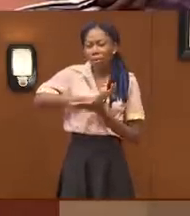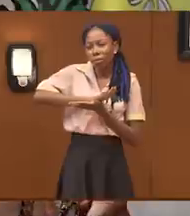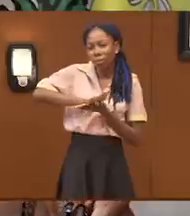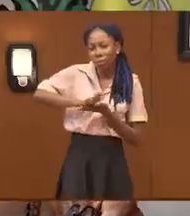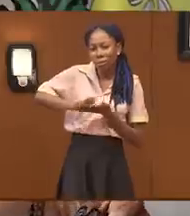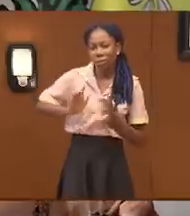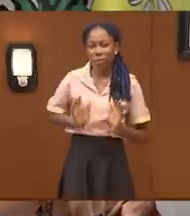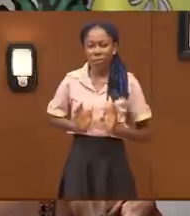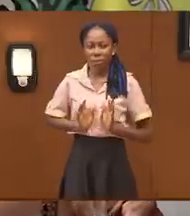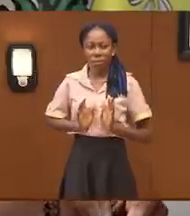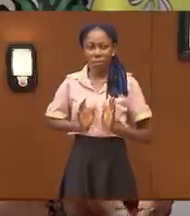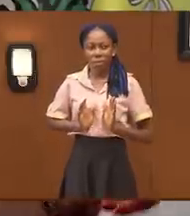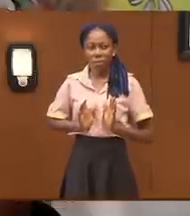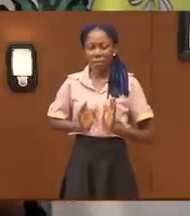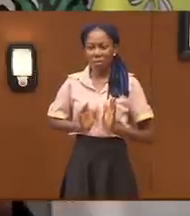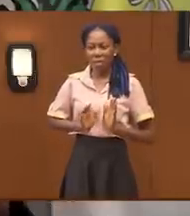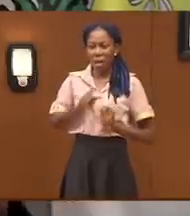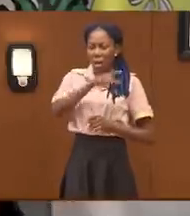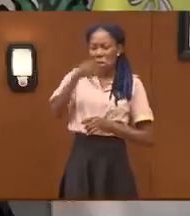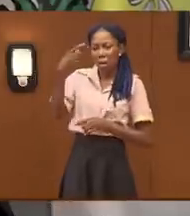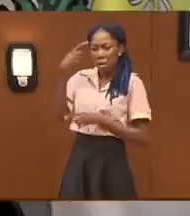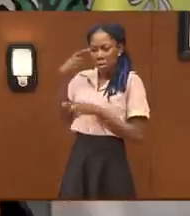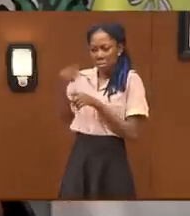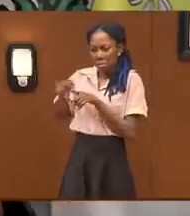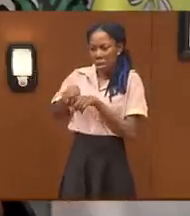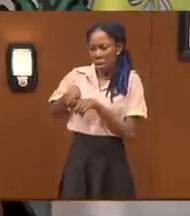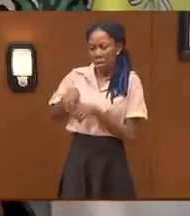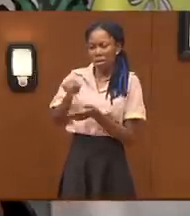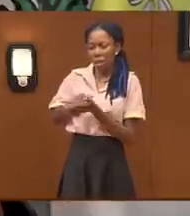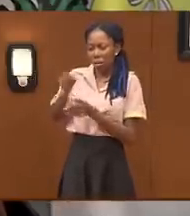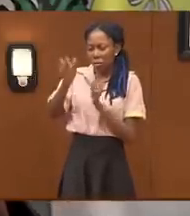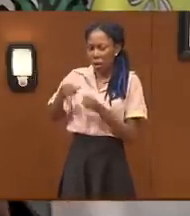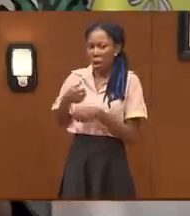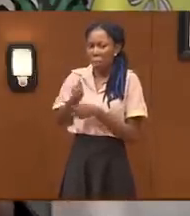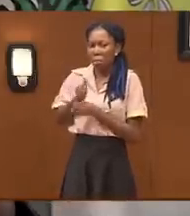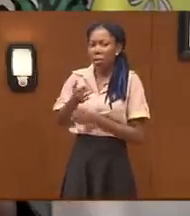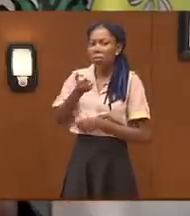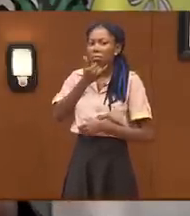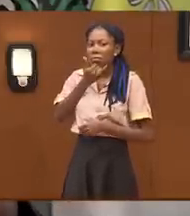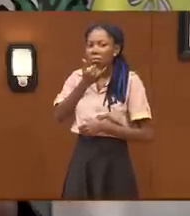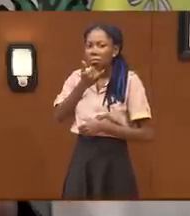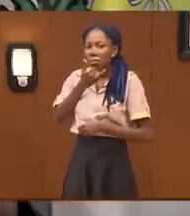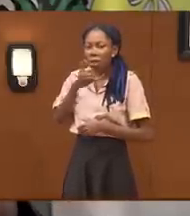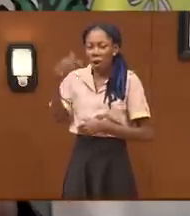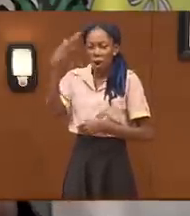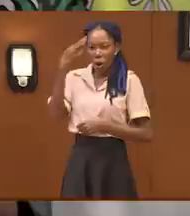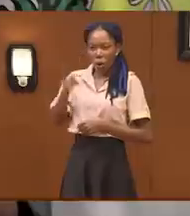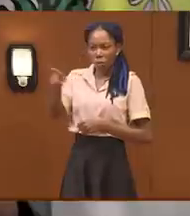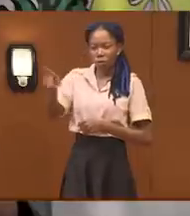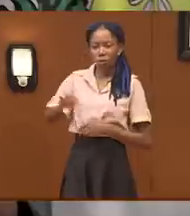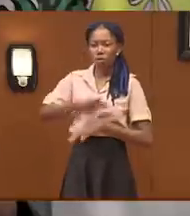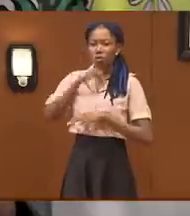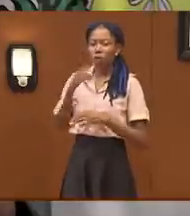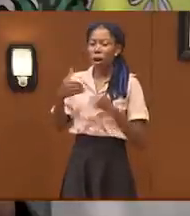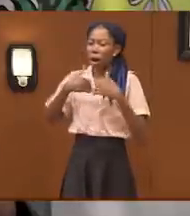Do you understand? I agree with you. You could make that mistake of not having